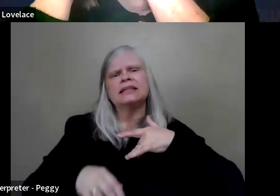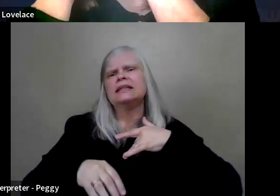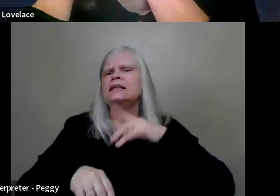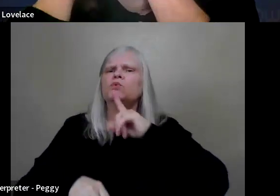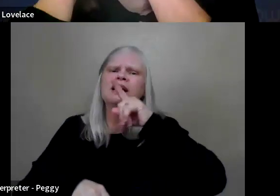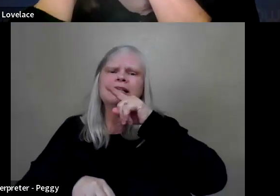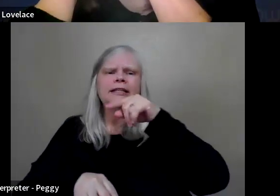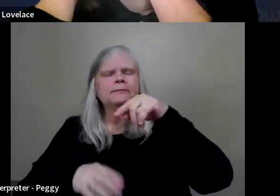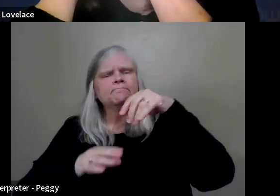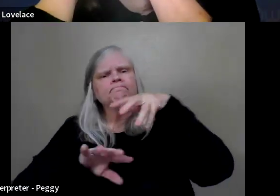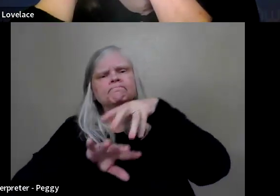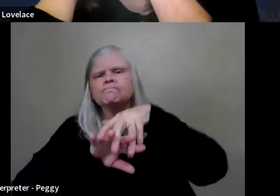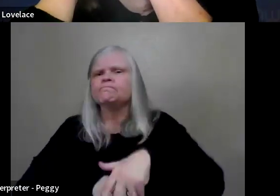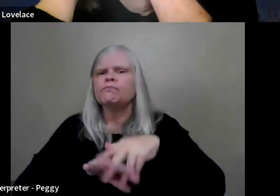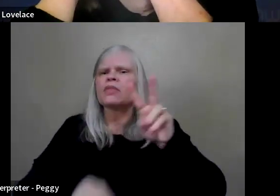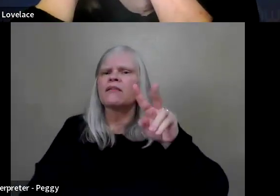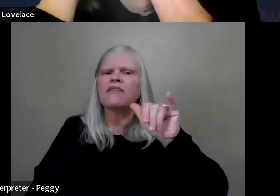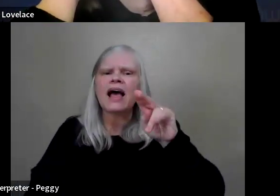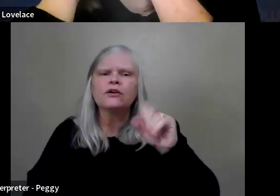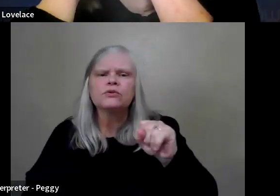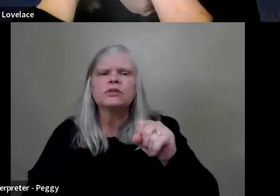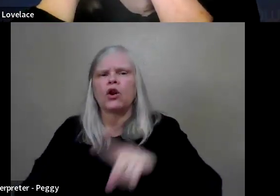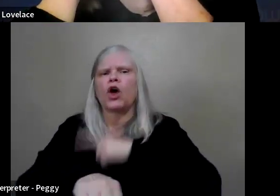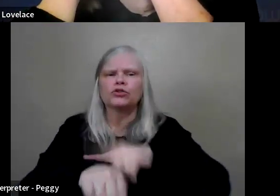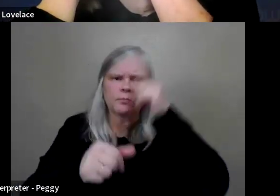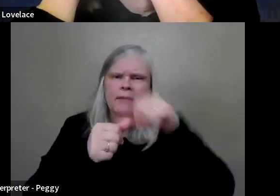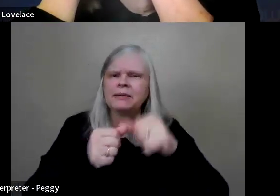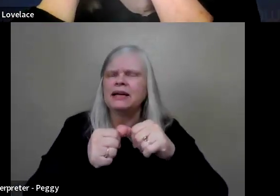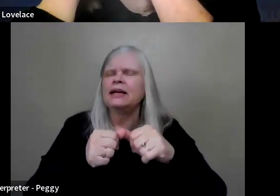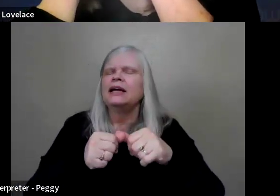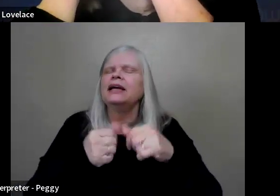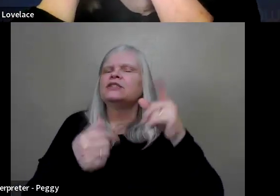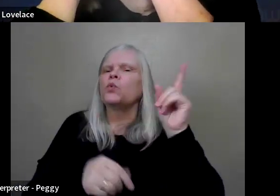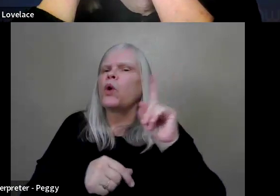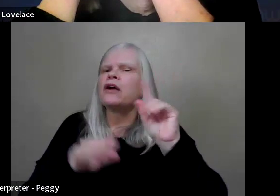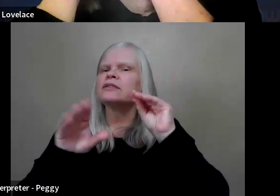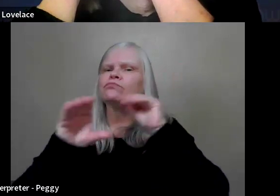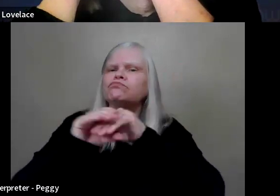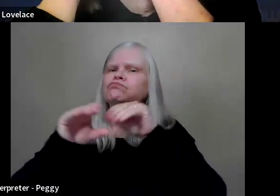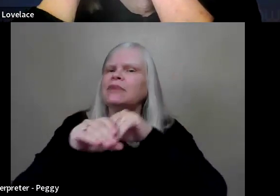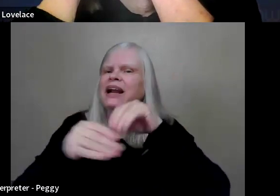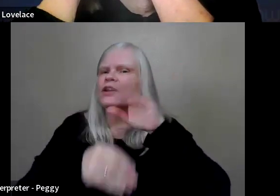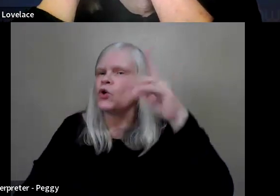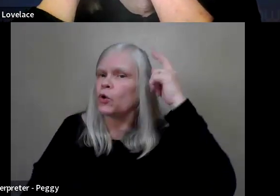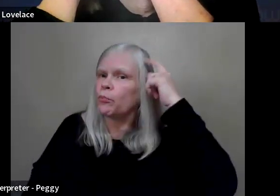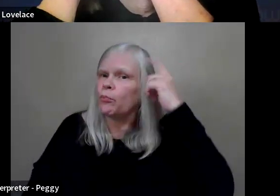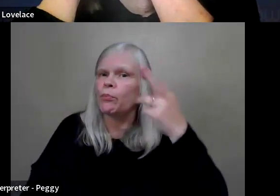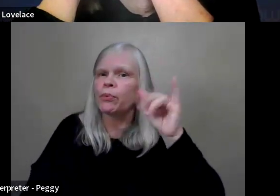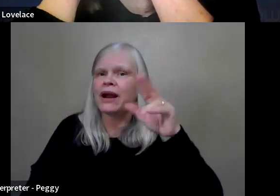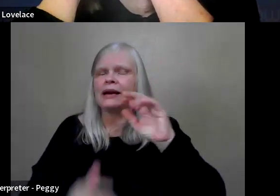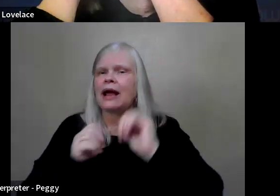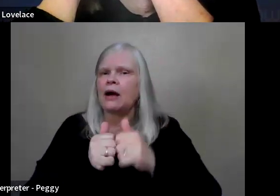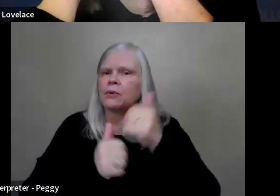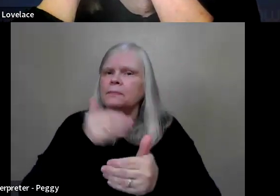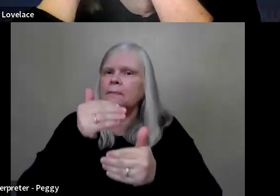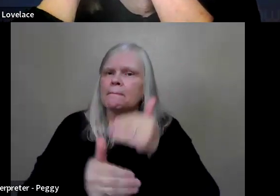emotional memories. And that's based on where those things are stored in the brain and how dementia progresses through the brain.